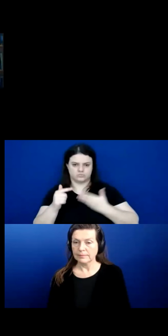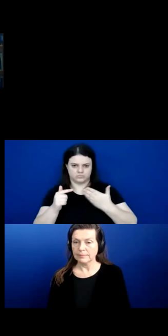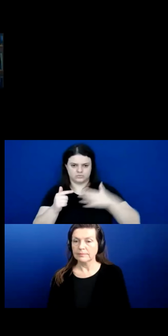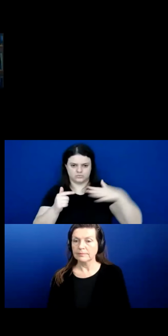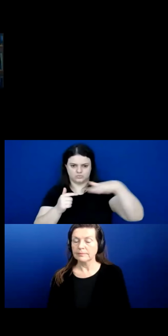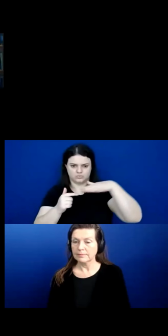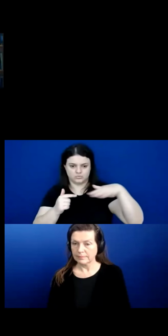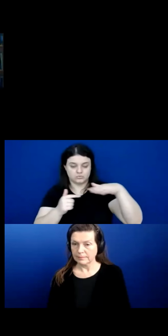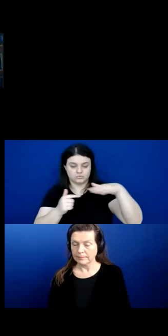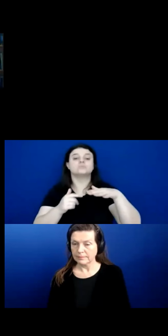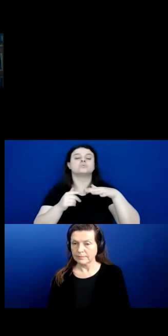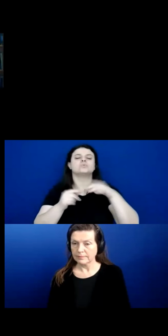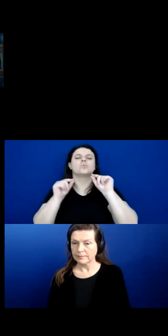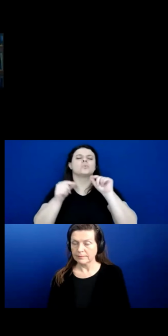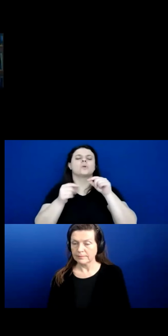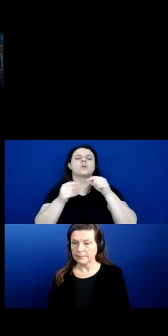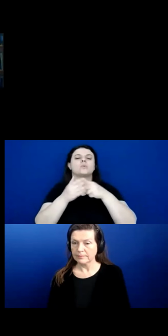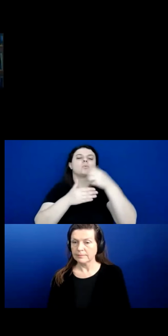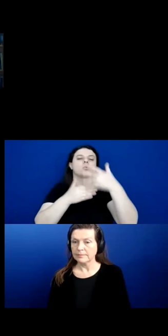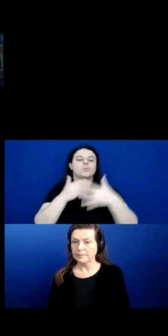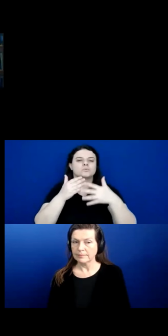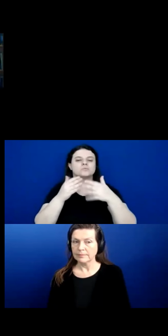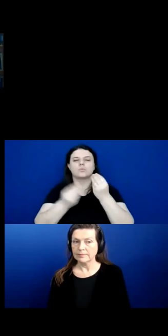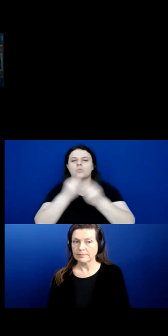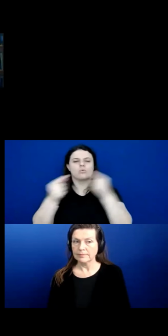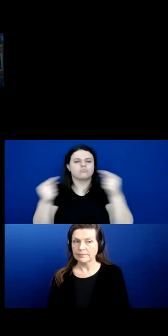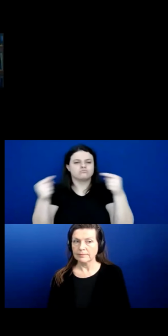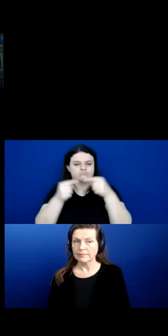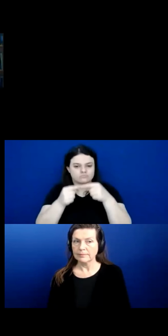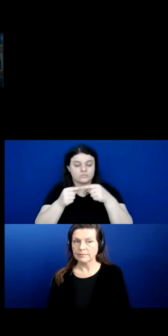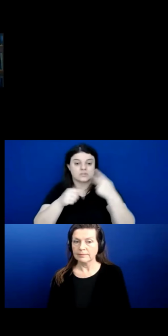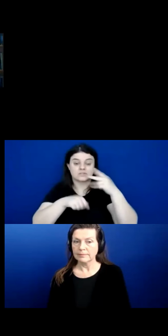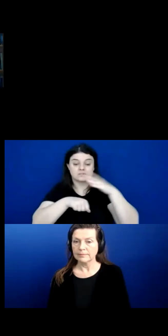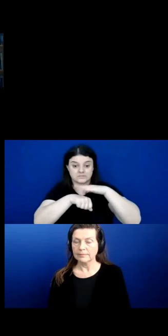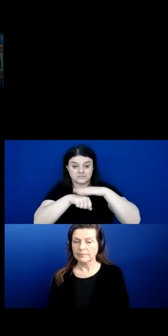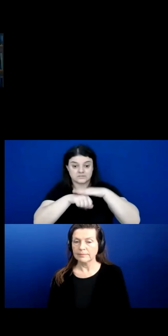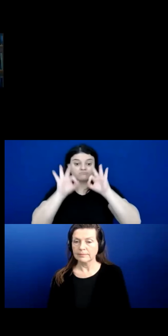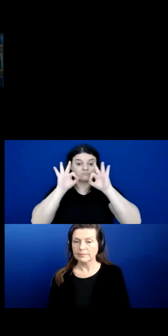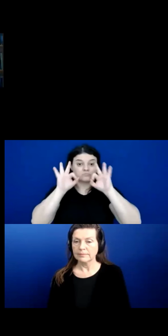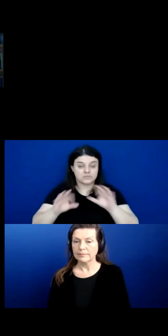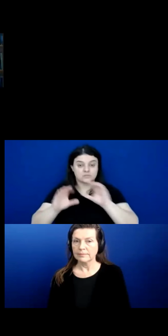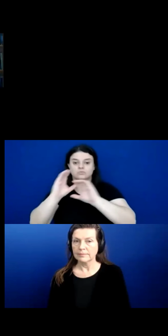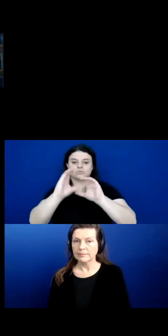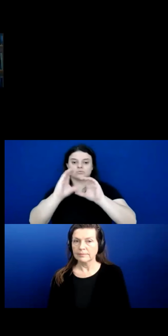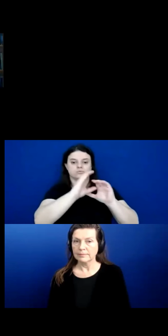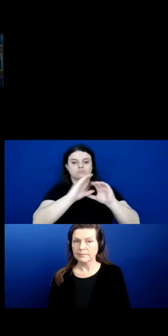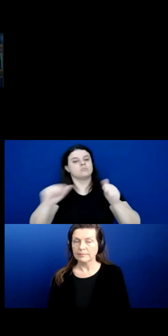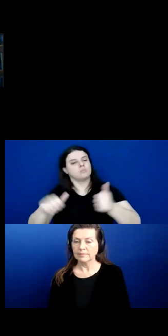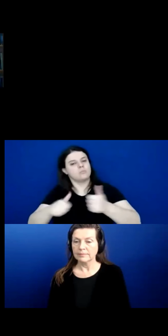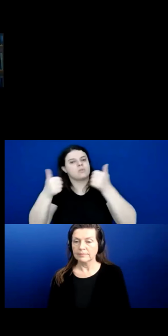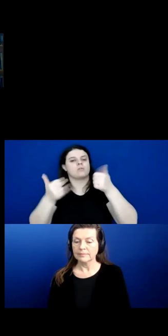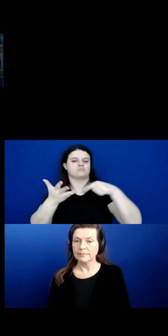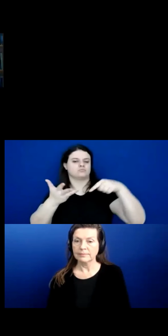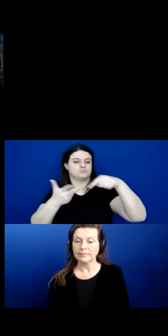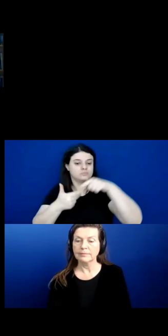the intervention related to the effectiveness of communication improvements, and they